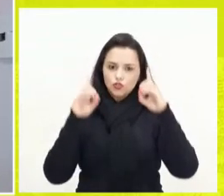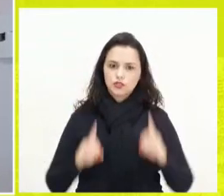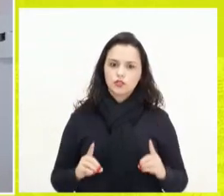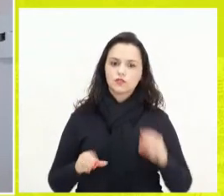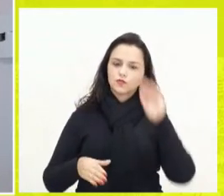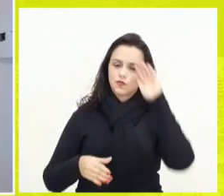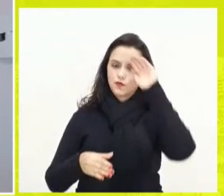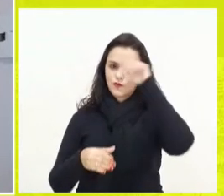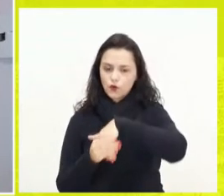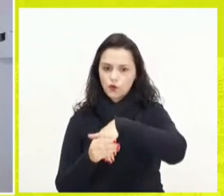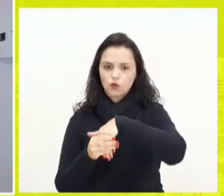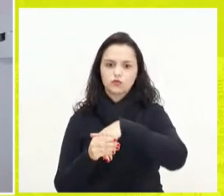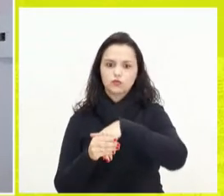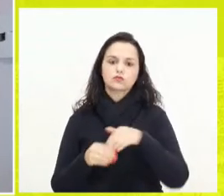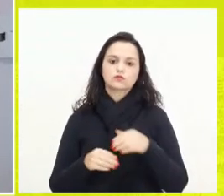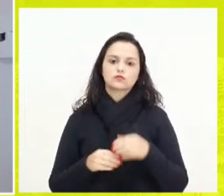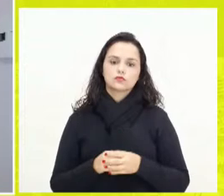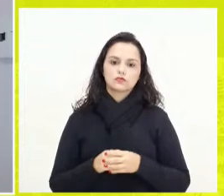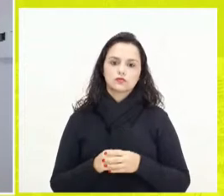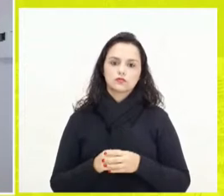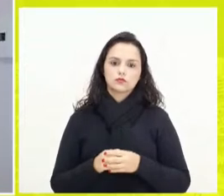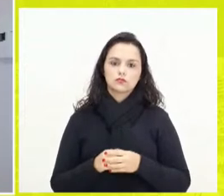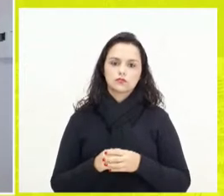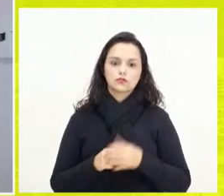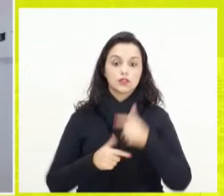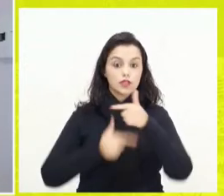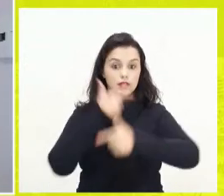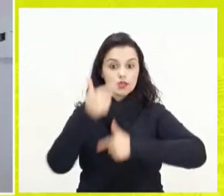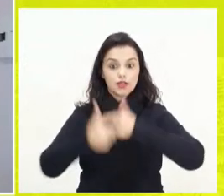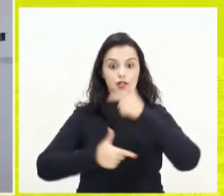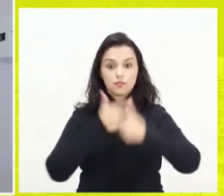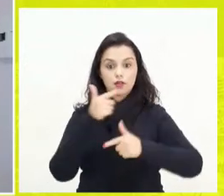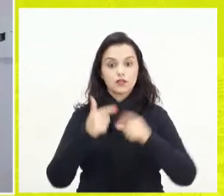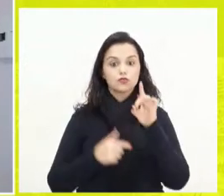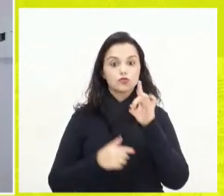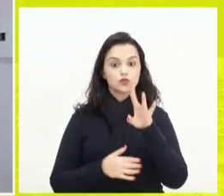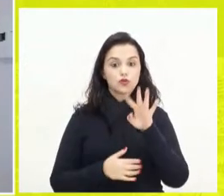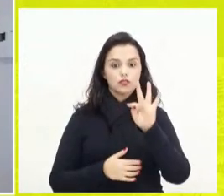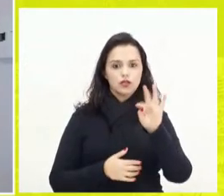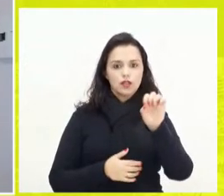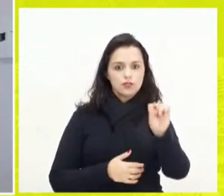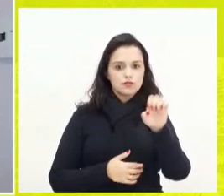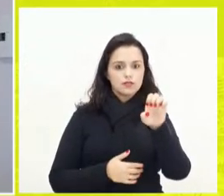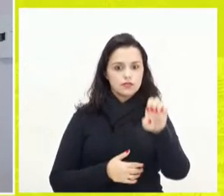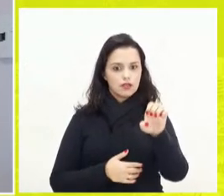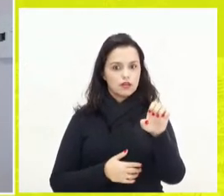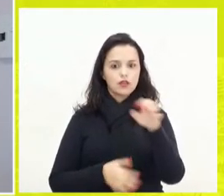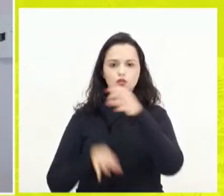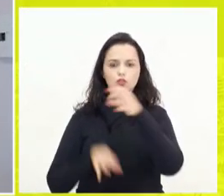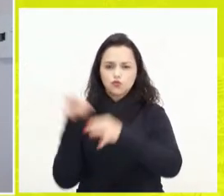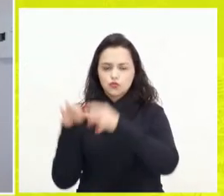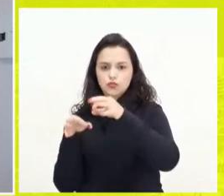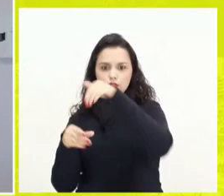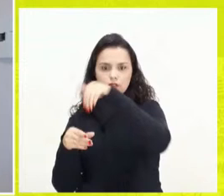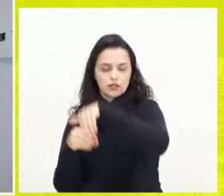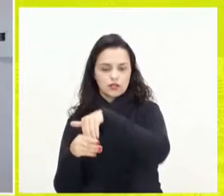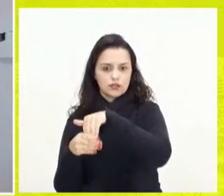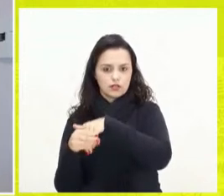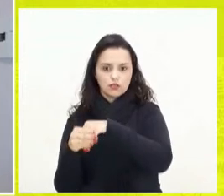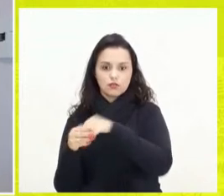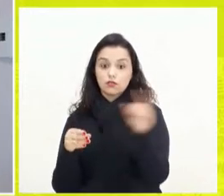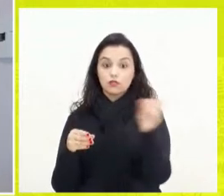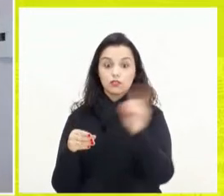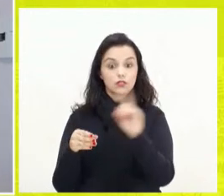because we want a conscious and democratic vote this is not a work only of the